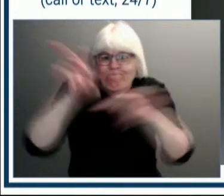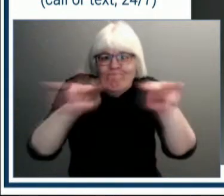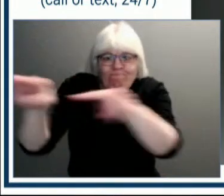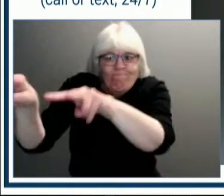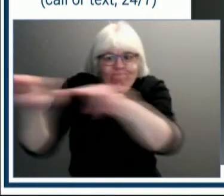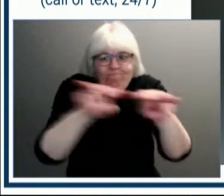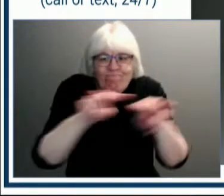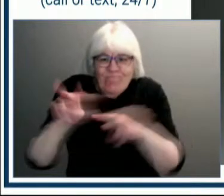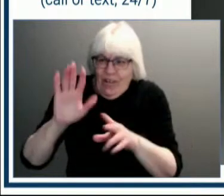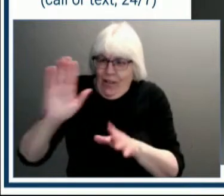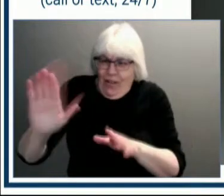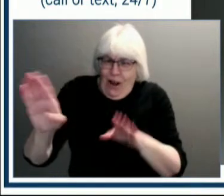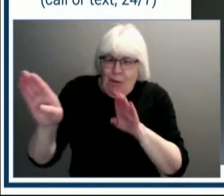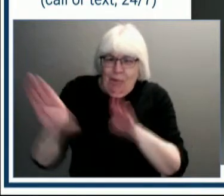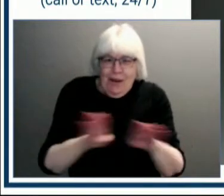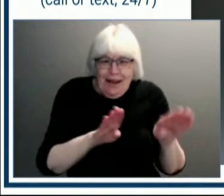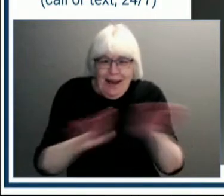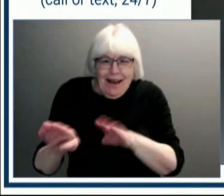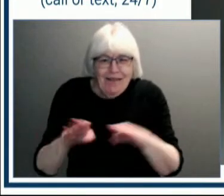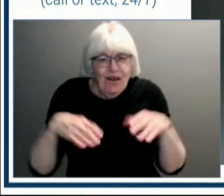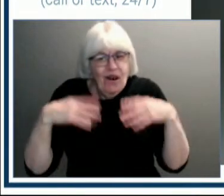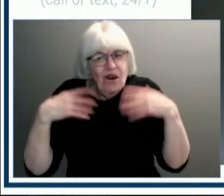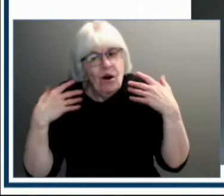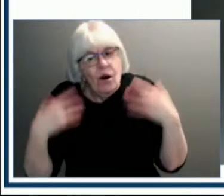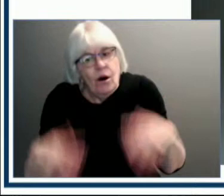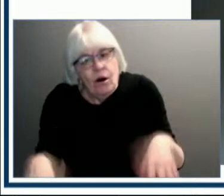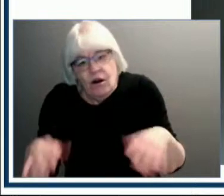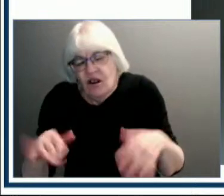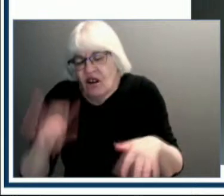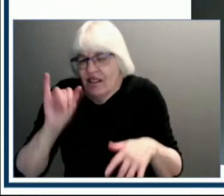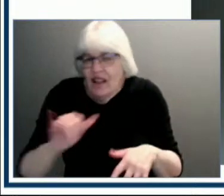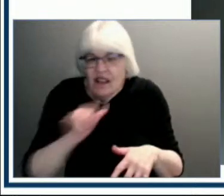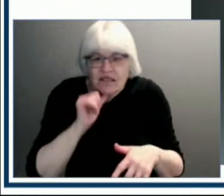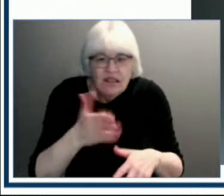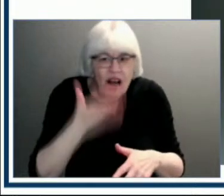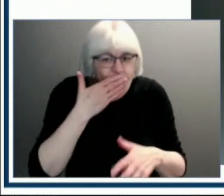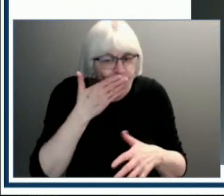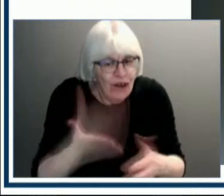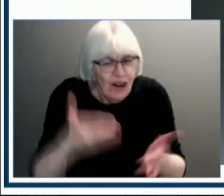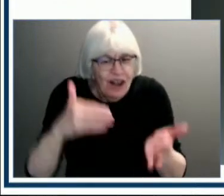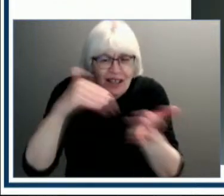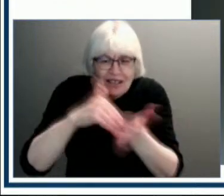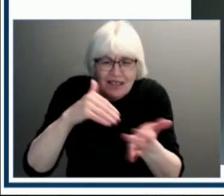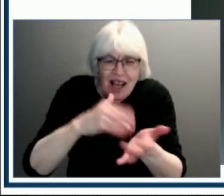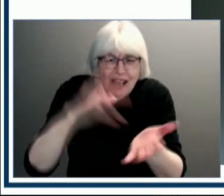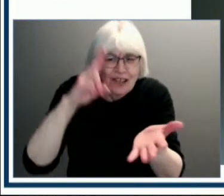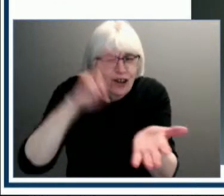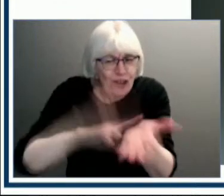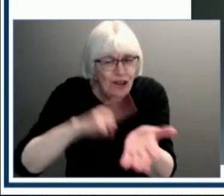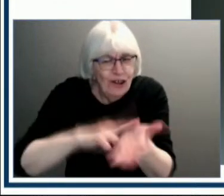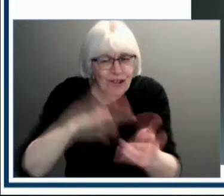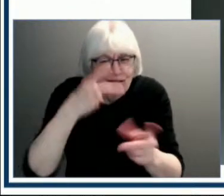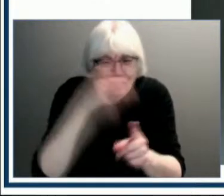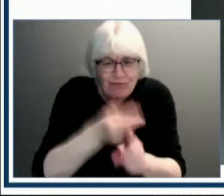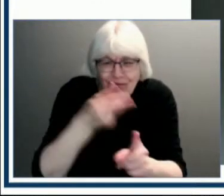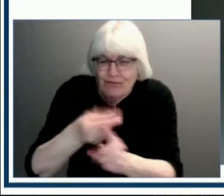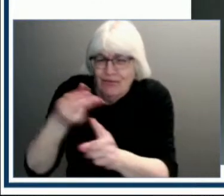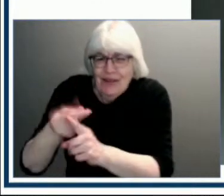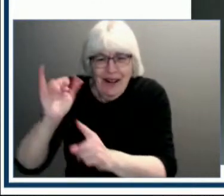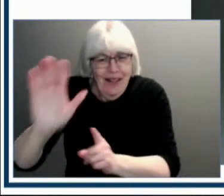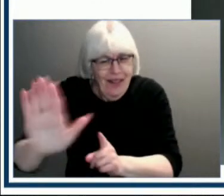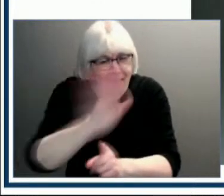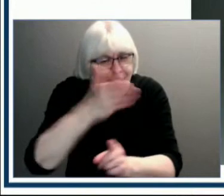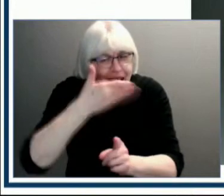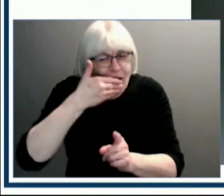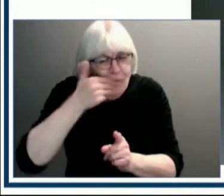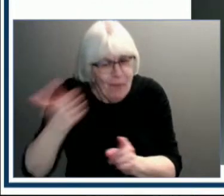who have gone above and beyond to provide care to them. If you do need a test, you will get one. If you